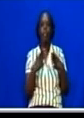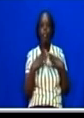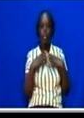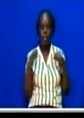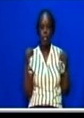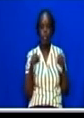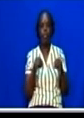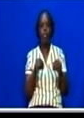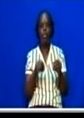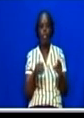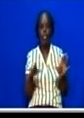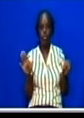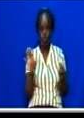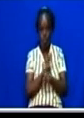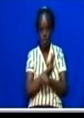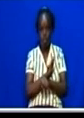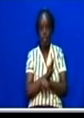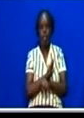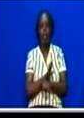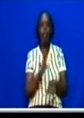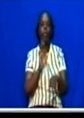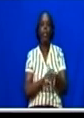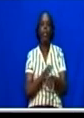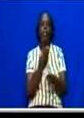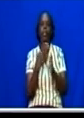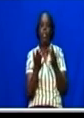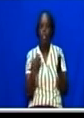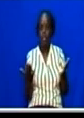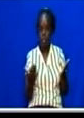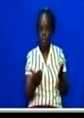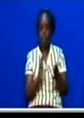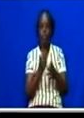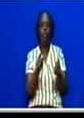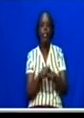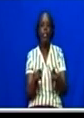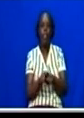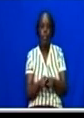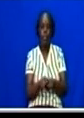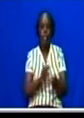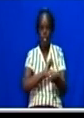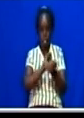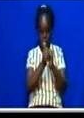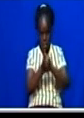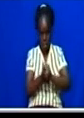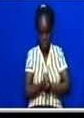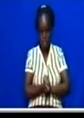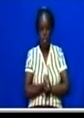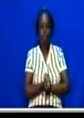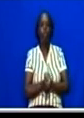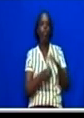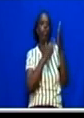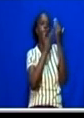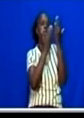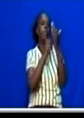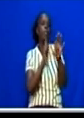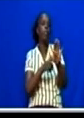in total, and then we can get goods and services from it in exchange, or somebody can expect as you pay